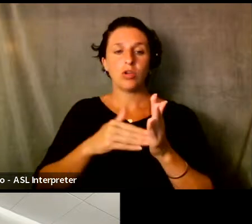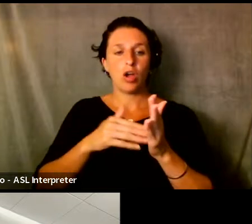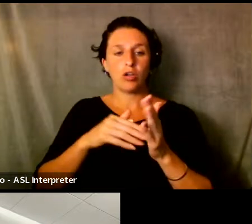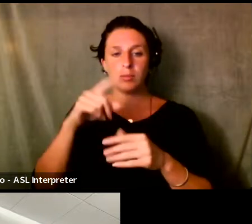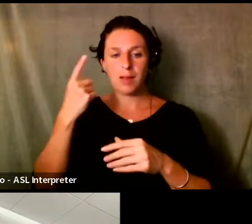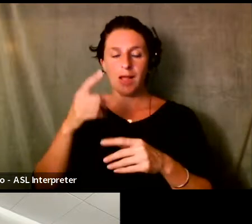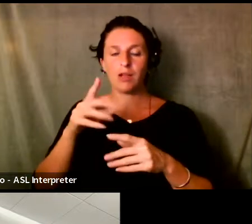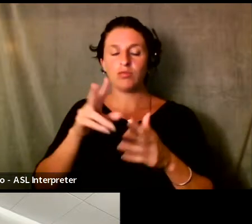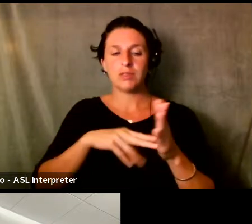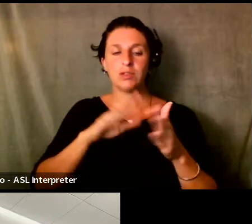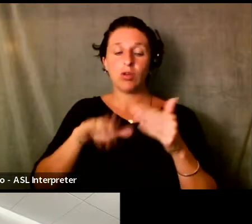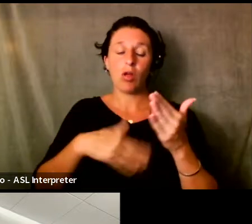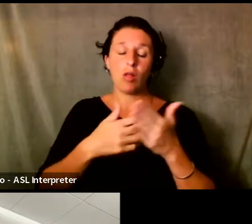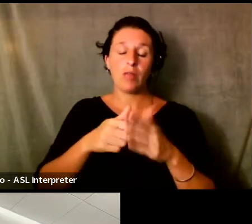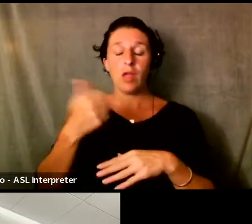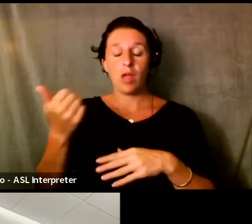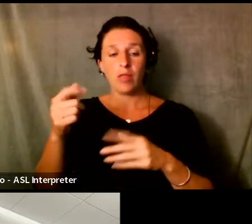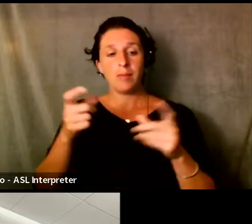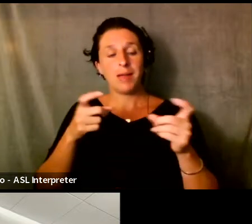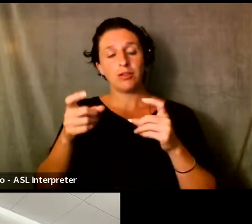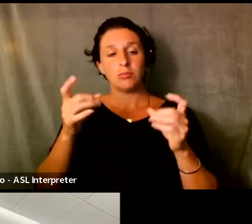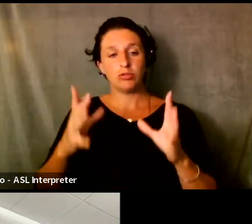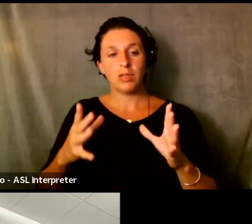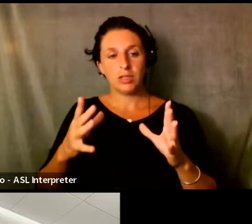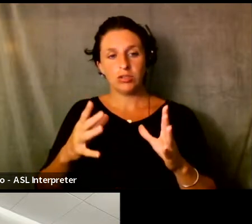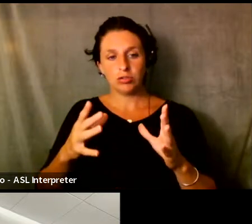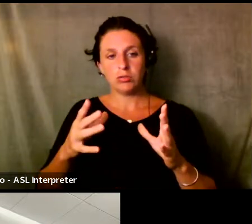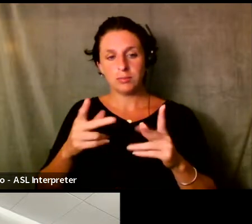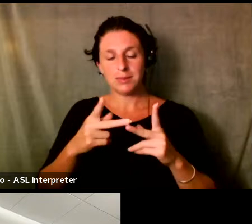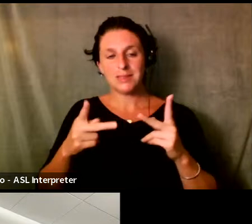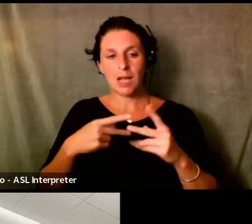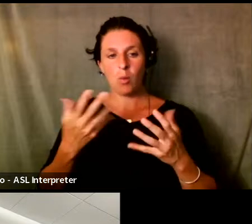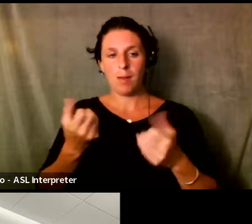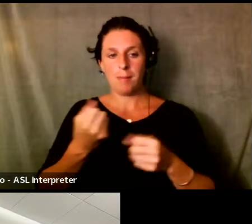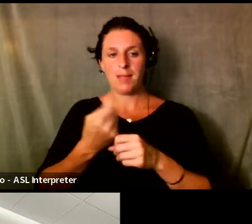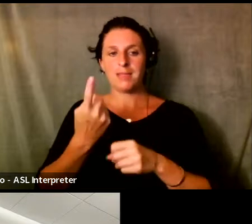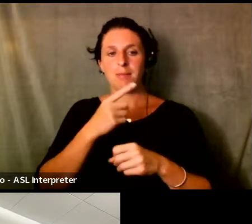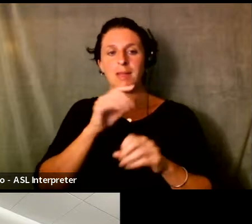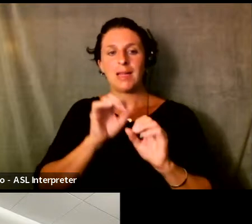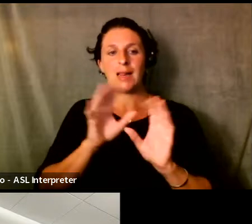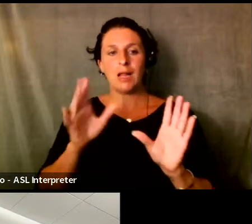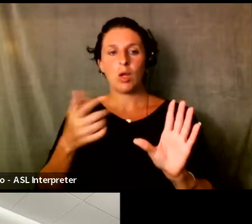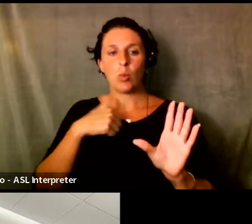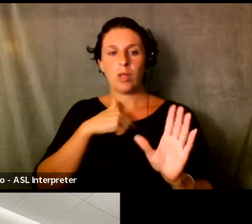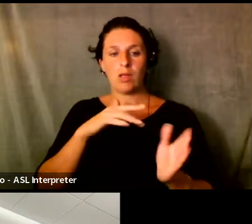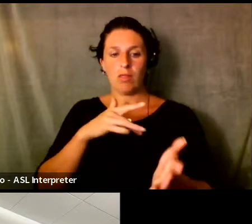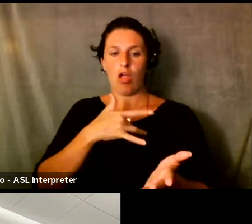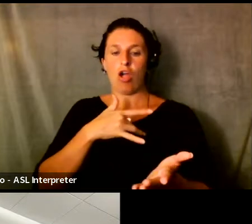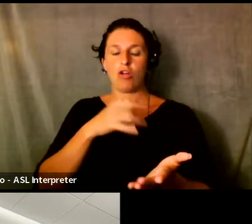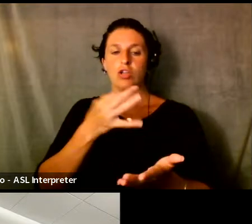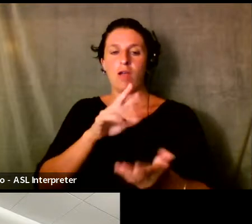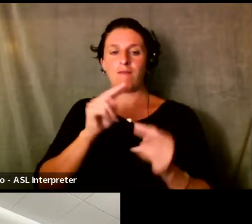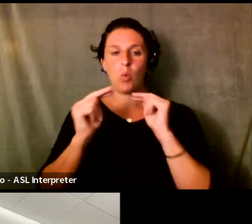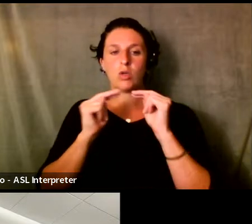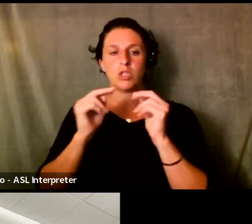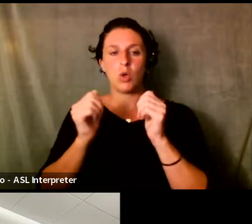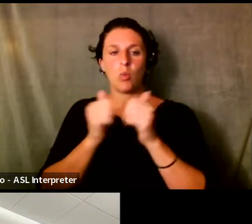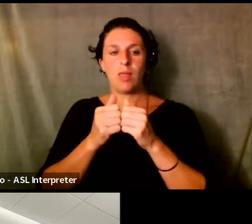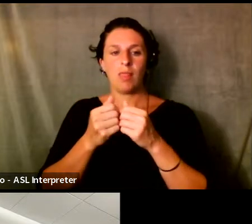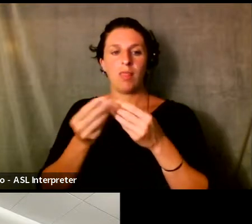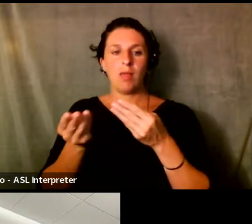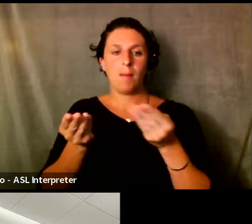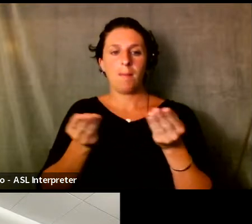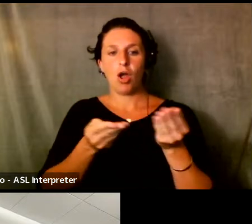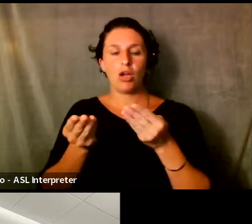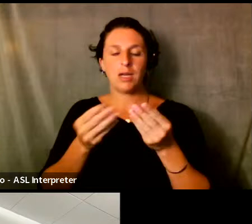management administrator positions, I want to make something really clear. We are in the heart of negotiations with our bargaining groups. These